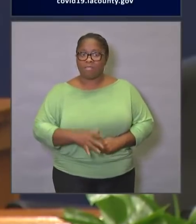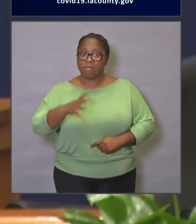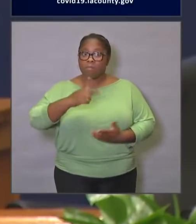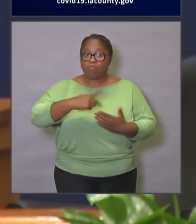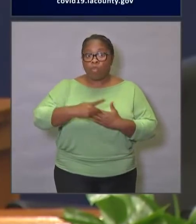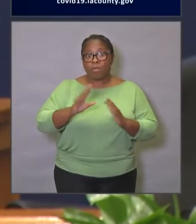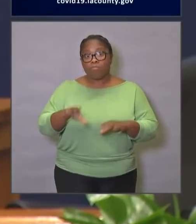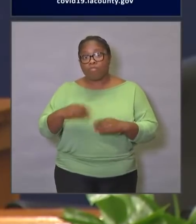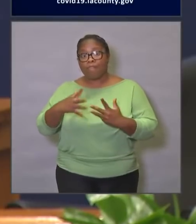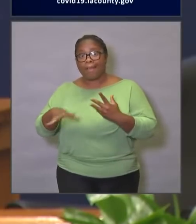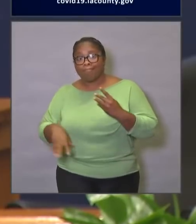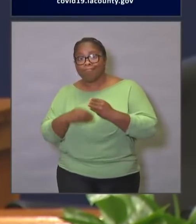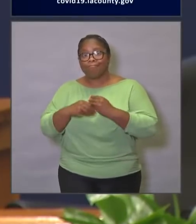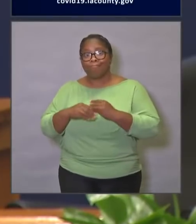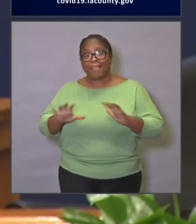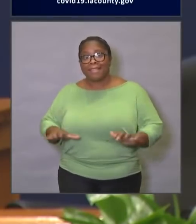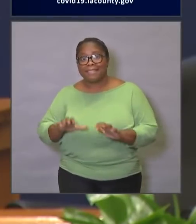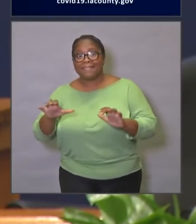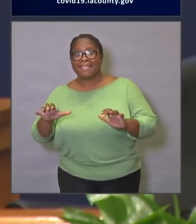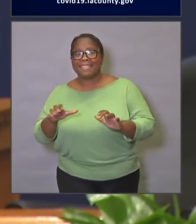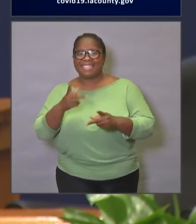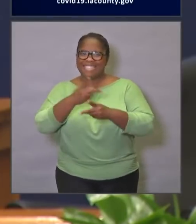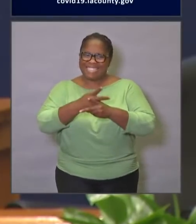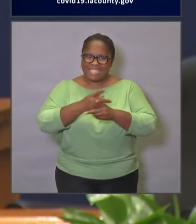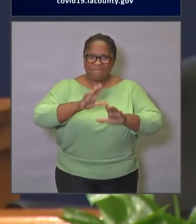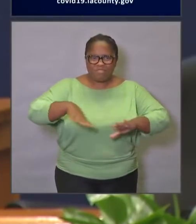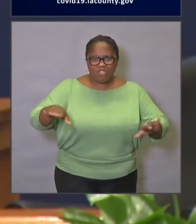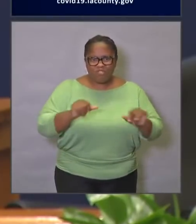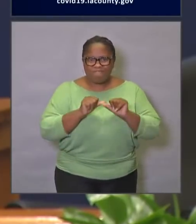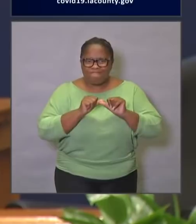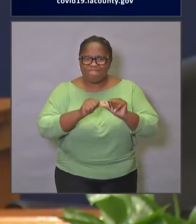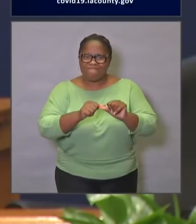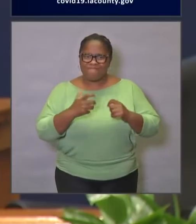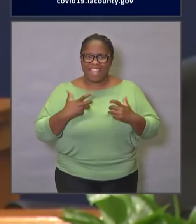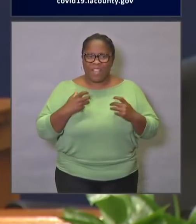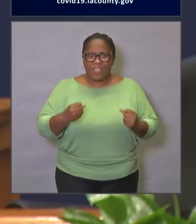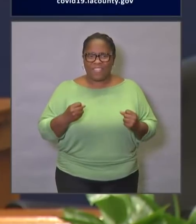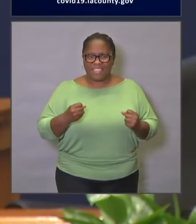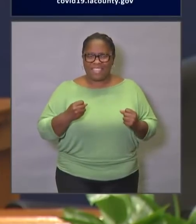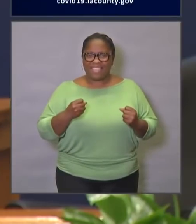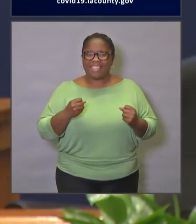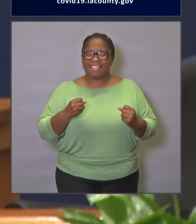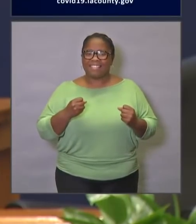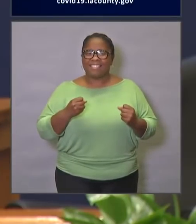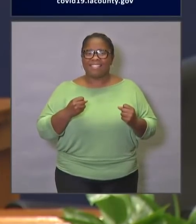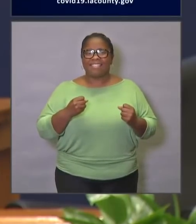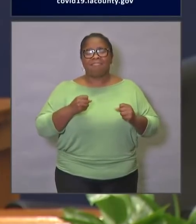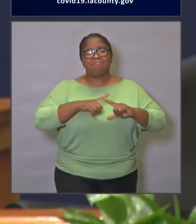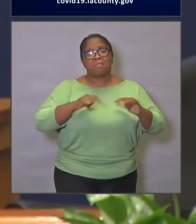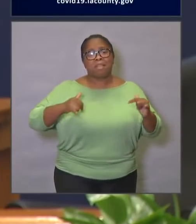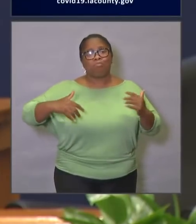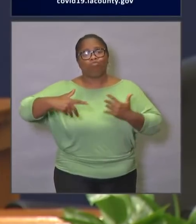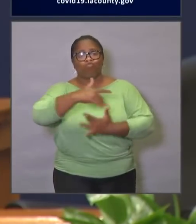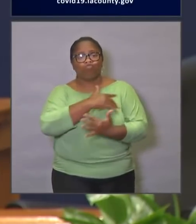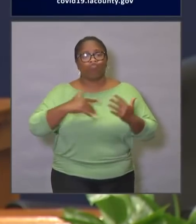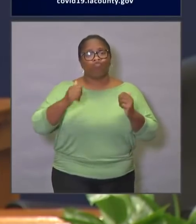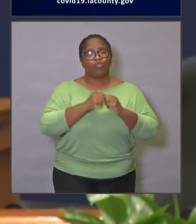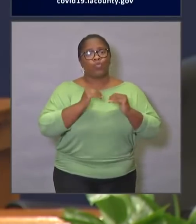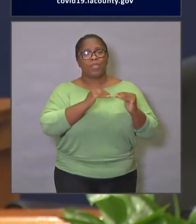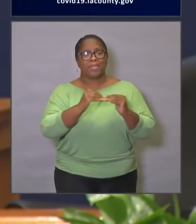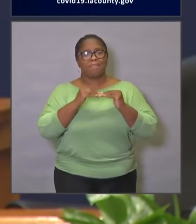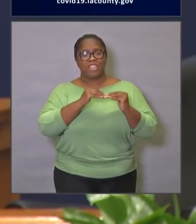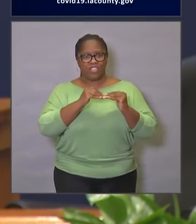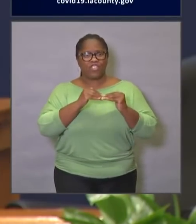enrichment activities and help children stay healthy while they're able to be with their peers in a supervised